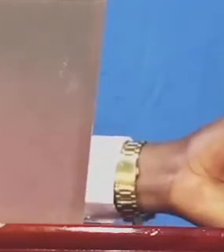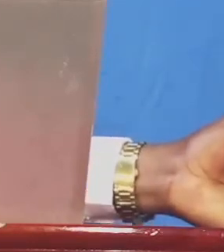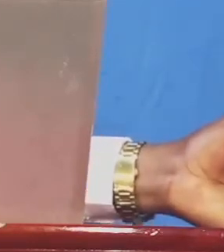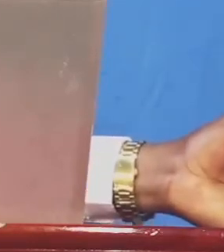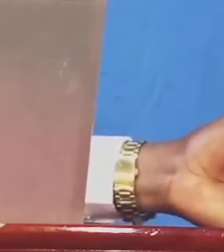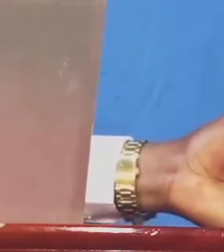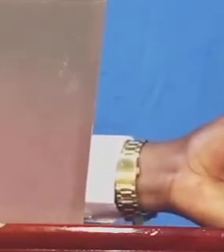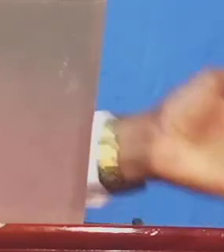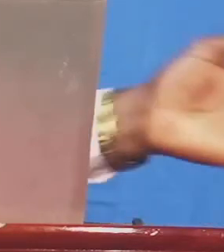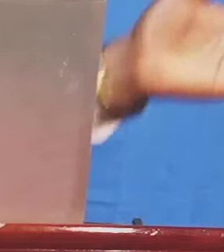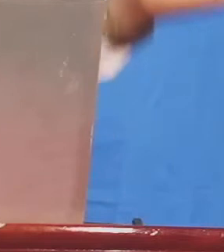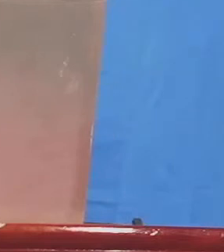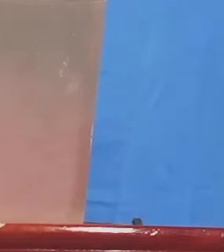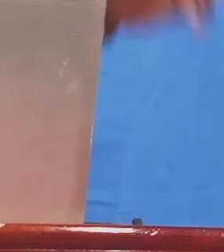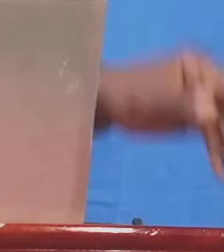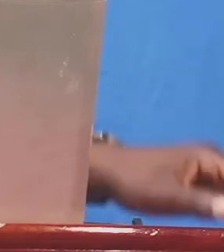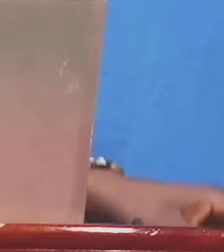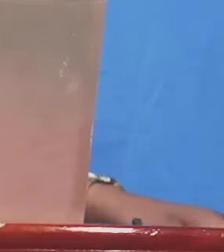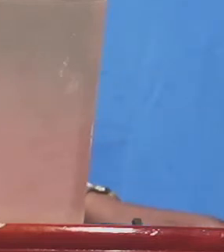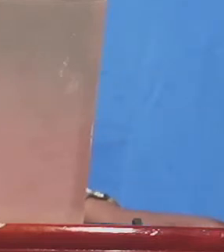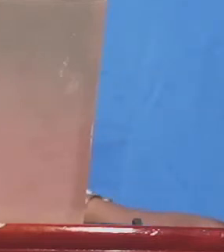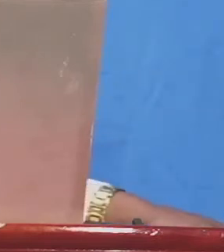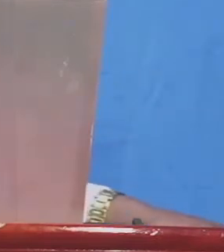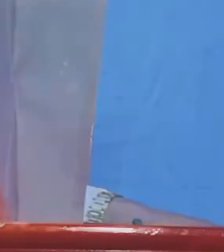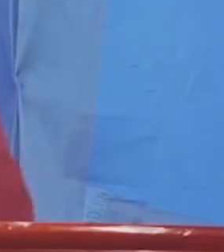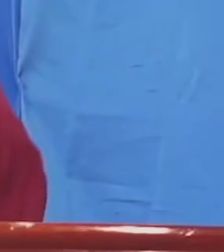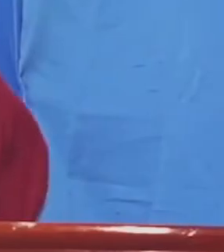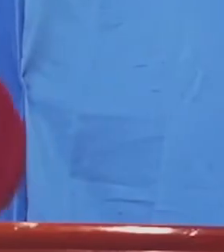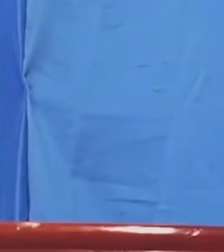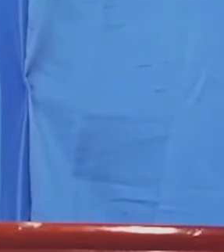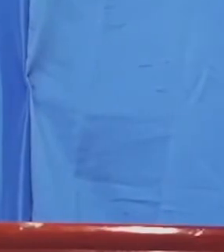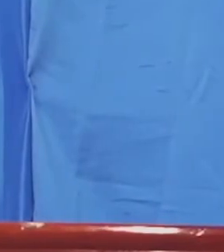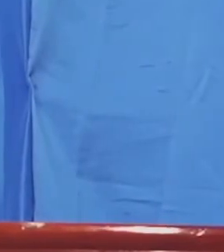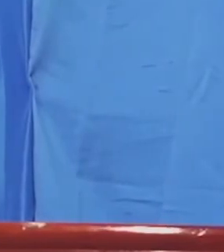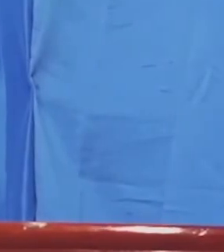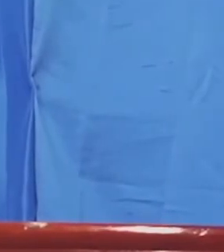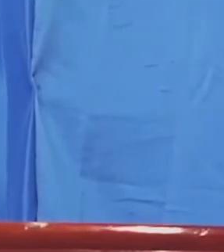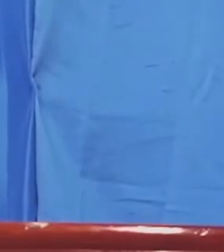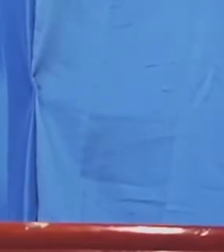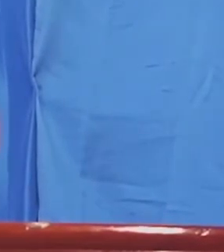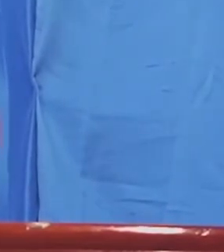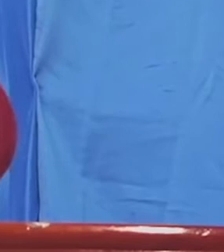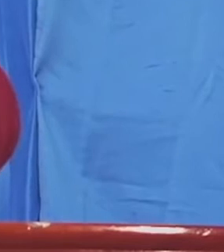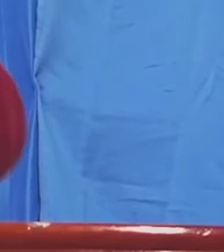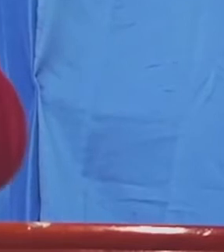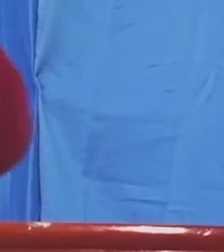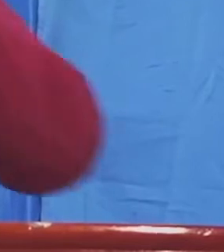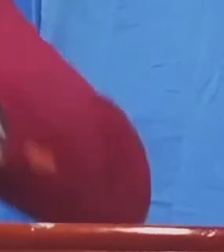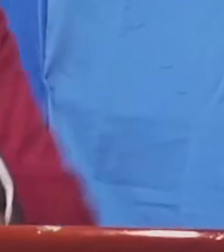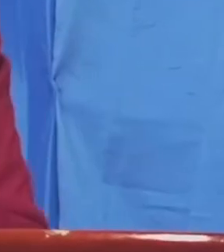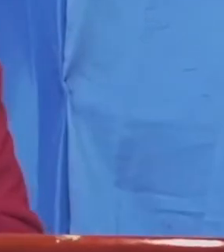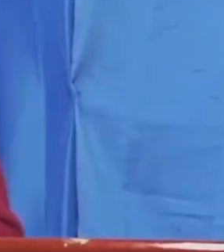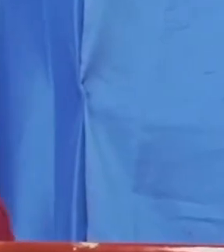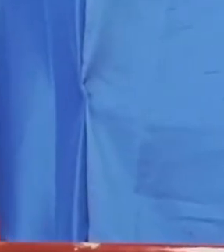fall, be rest assured that I will rise again. Go to the hospitals, tell them that God will heal